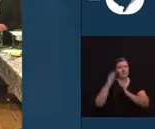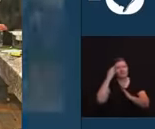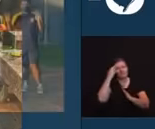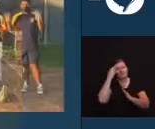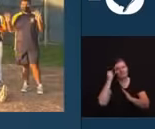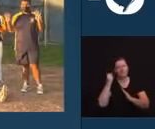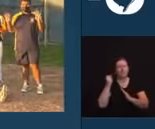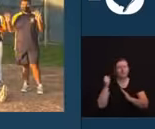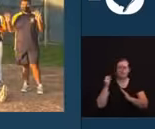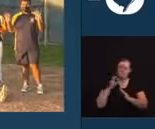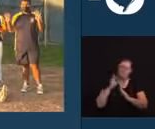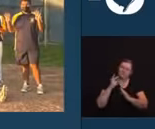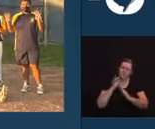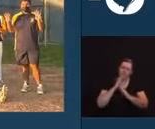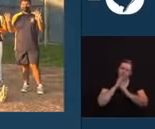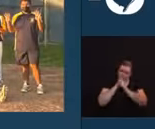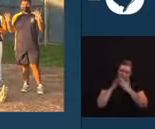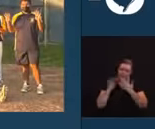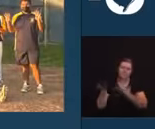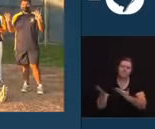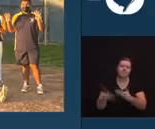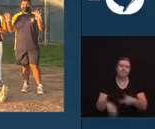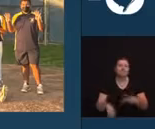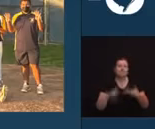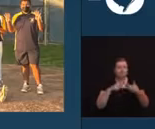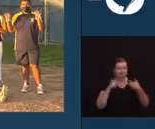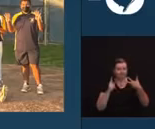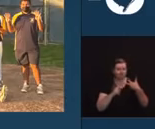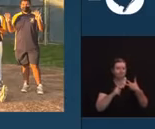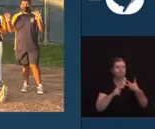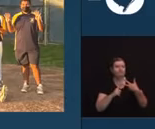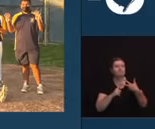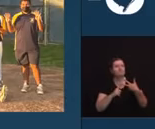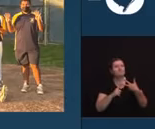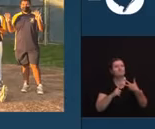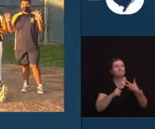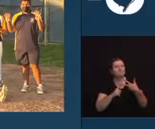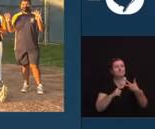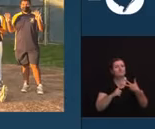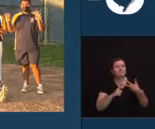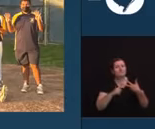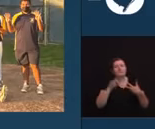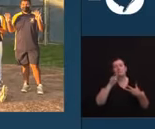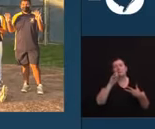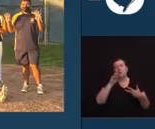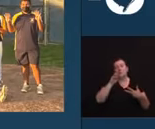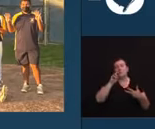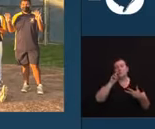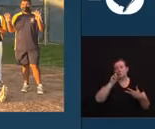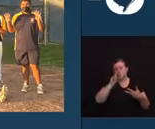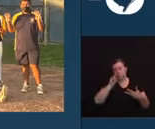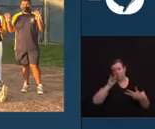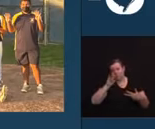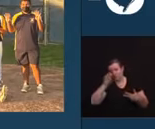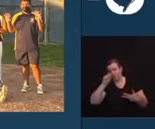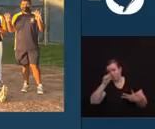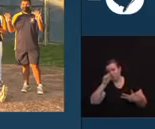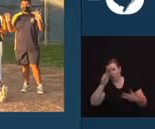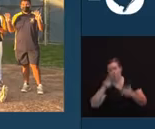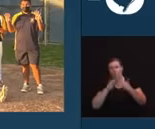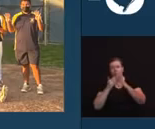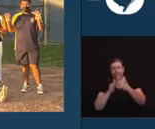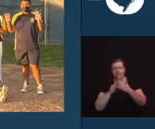today, we recall the much-loved Toms River community leader and Little League coach on the left there, Ponch